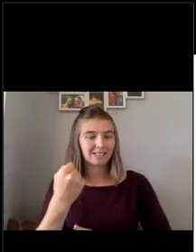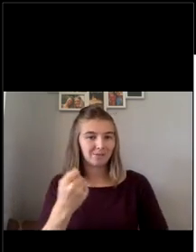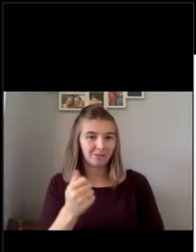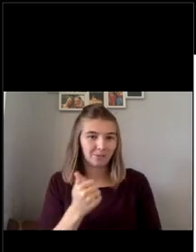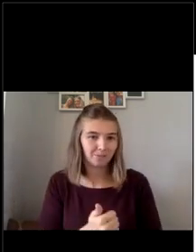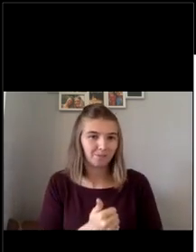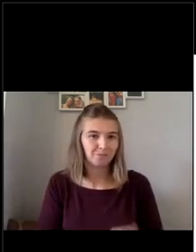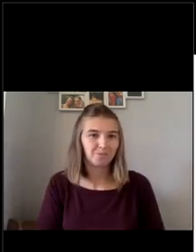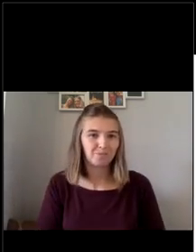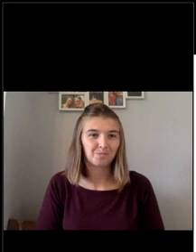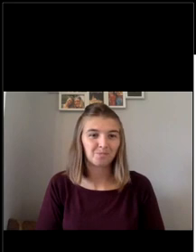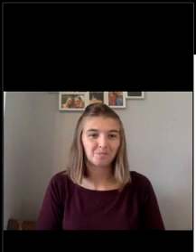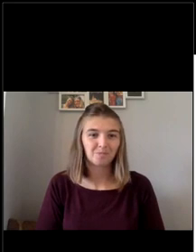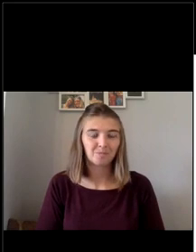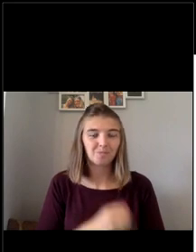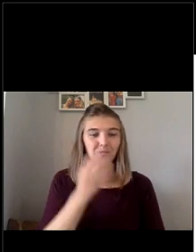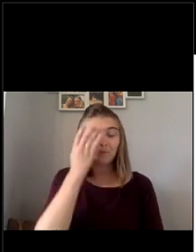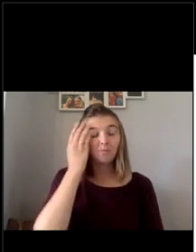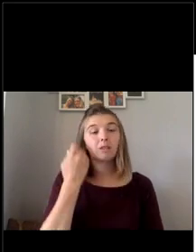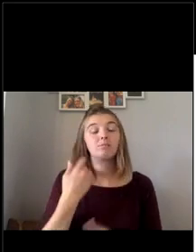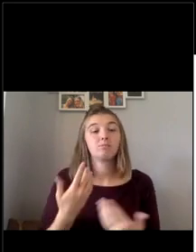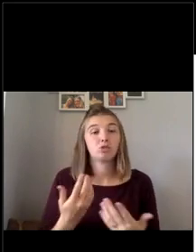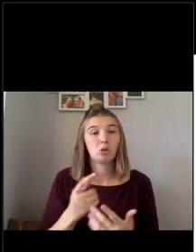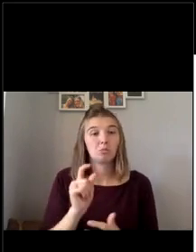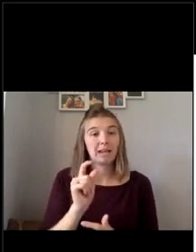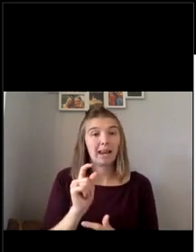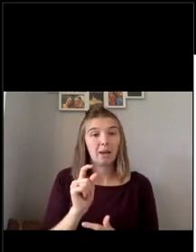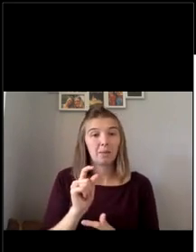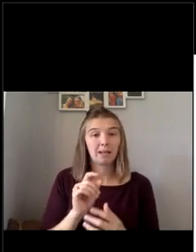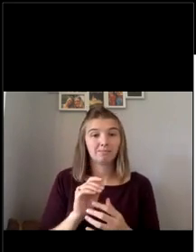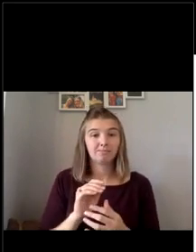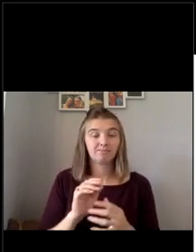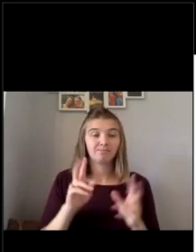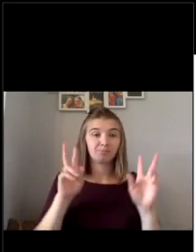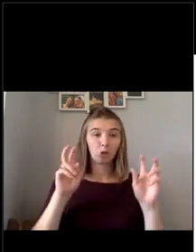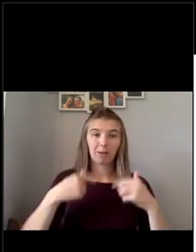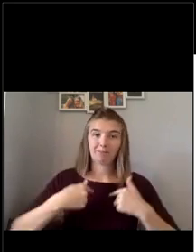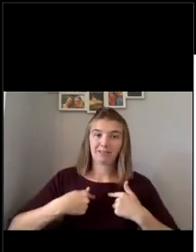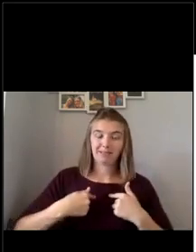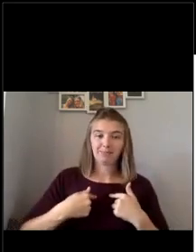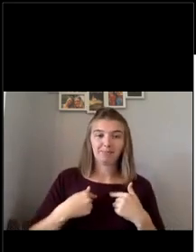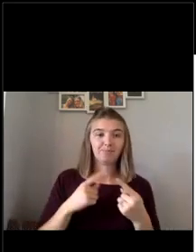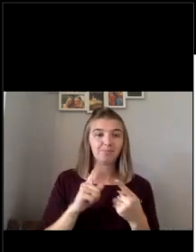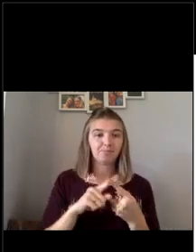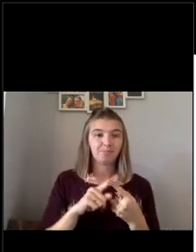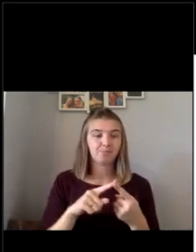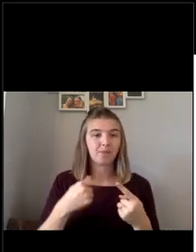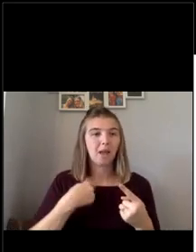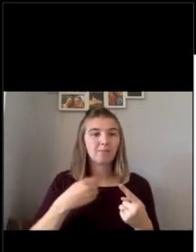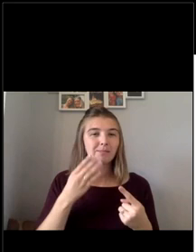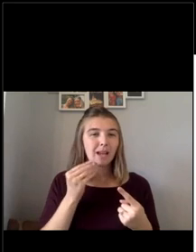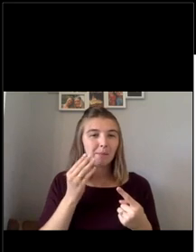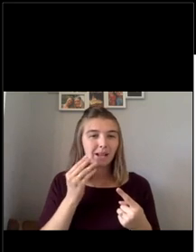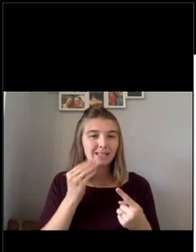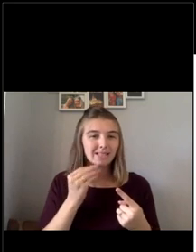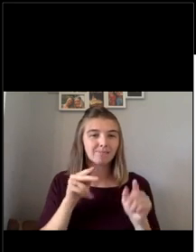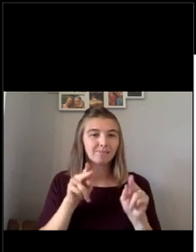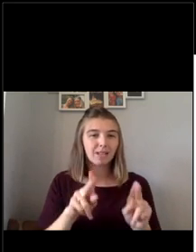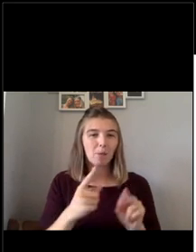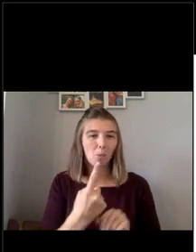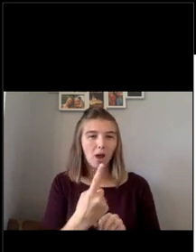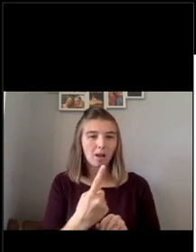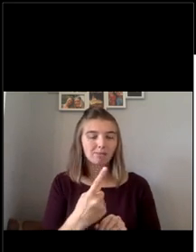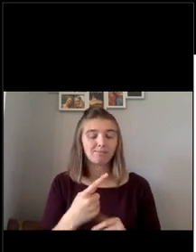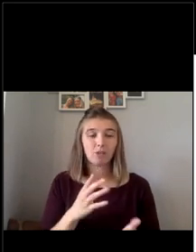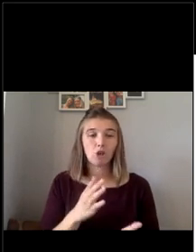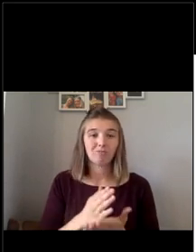So to tell you a little bit more about myself, so I'm a type 1 diabetic. So type 1 diabetes is a chronic